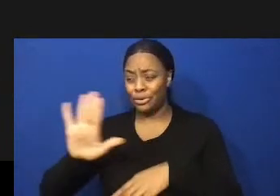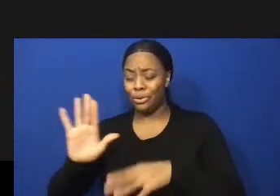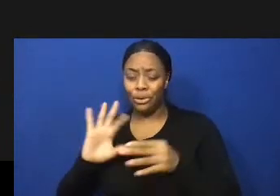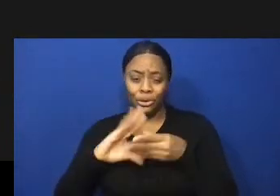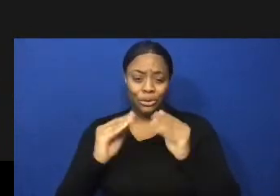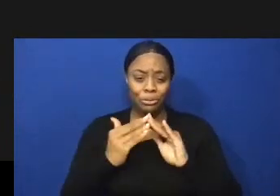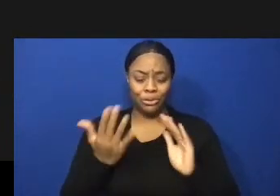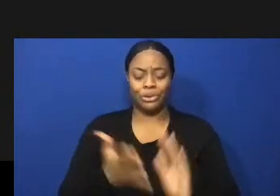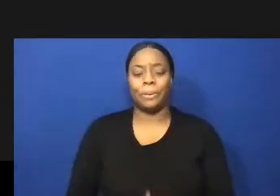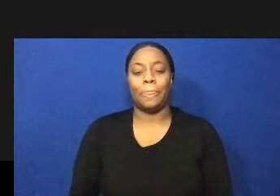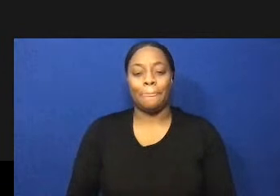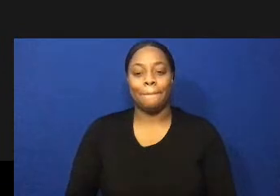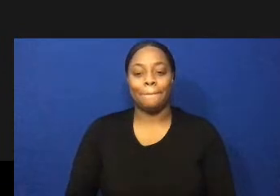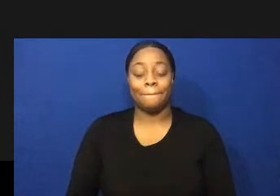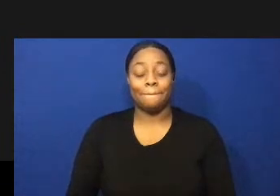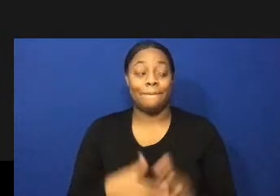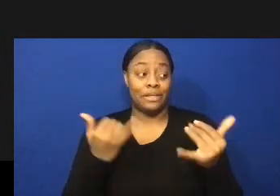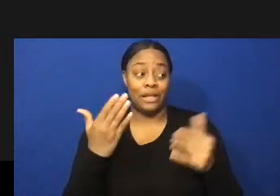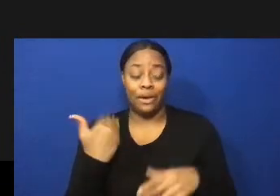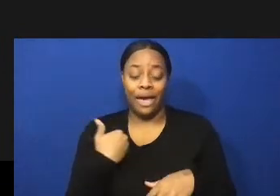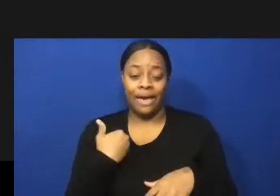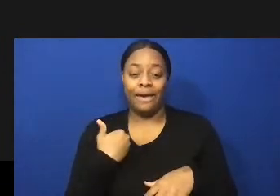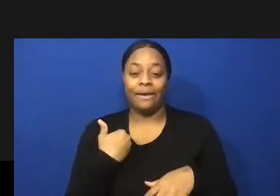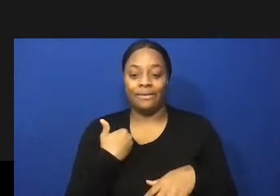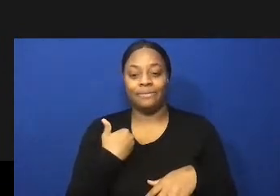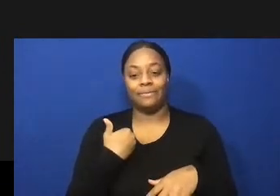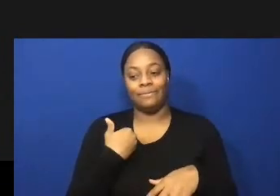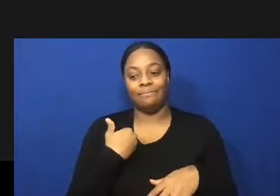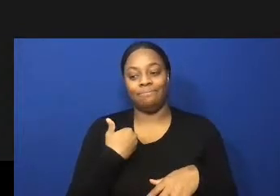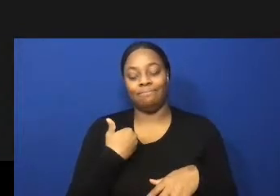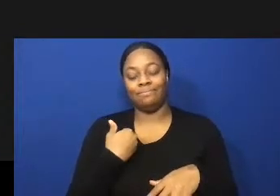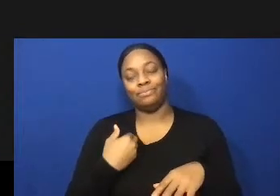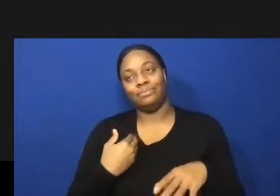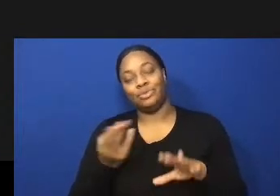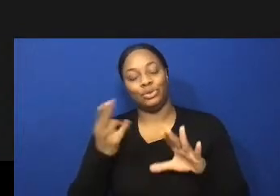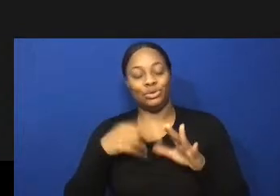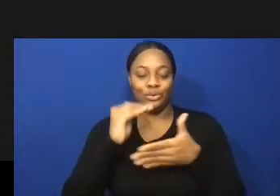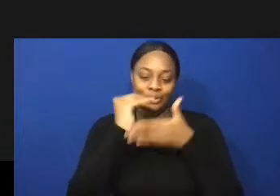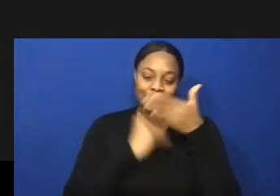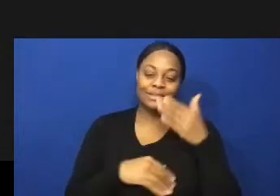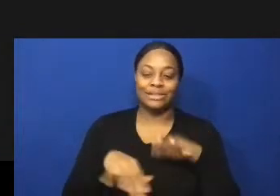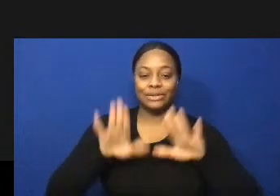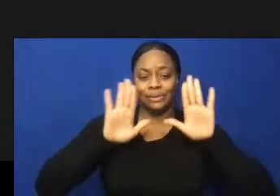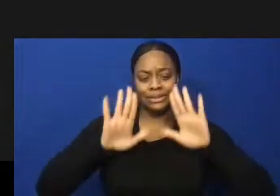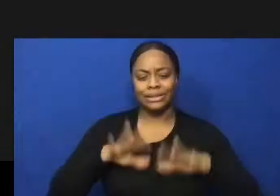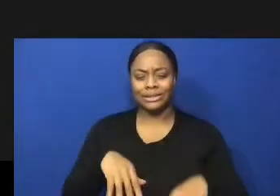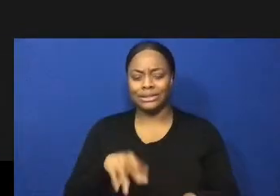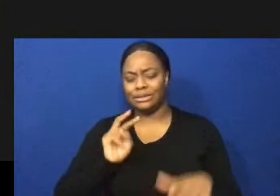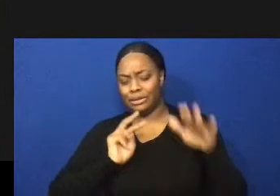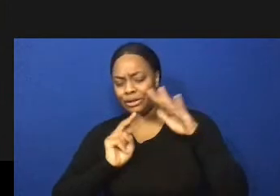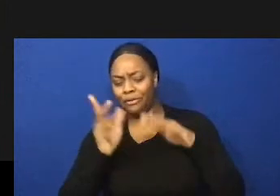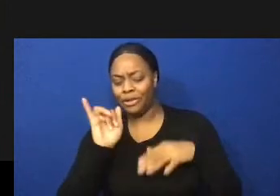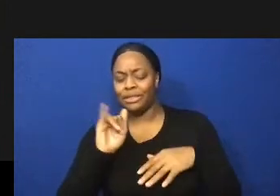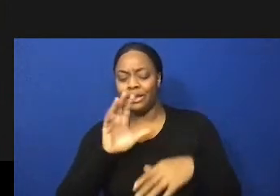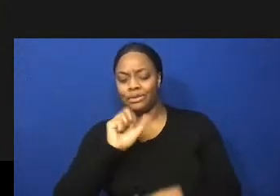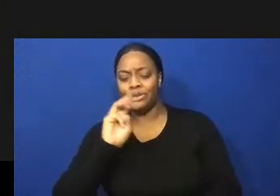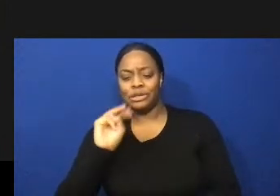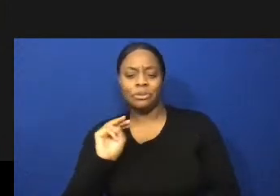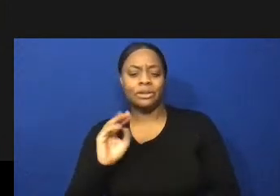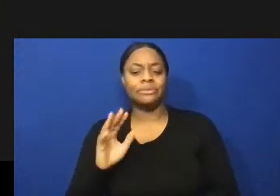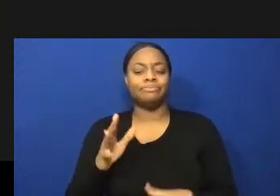community. We now have a Subscriber Sunday, so look out for that on our social media, a day where we will